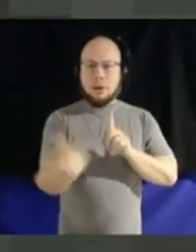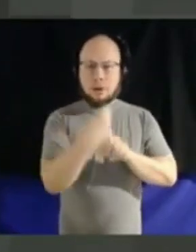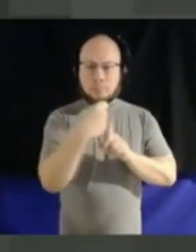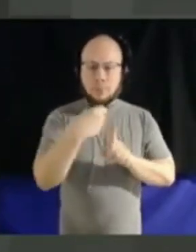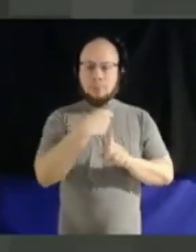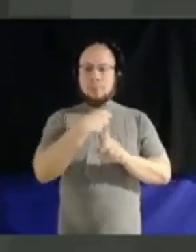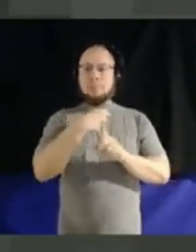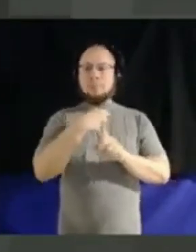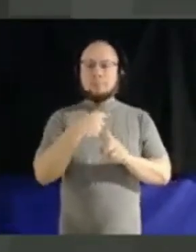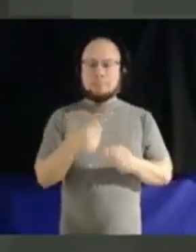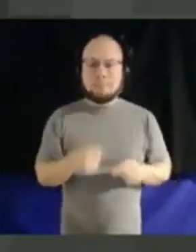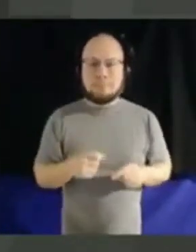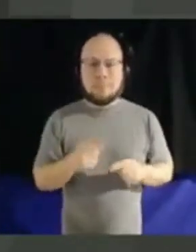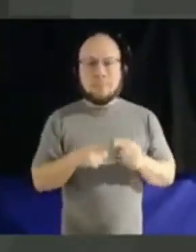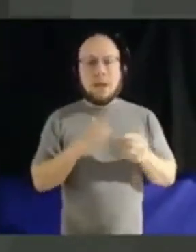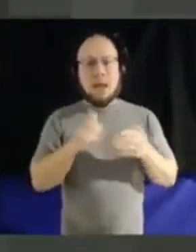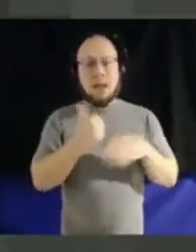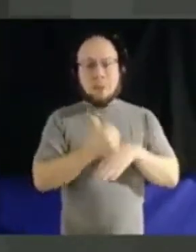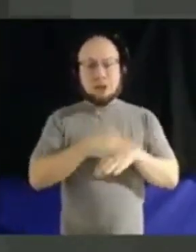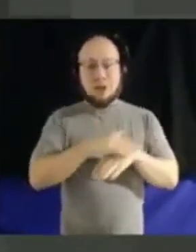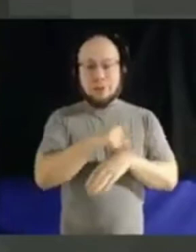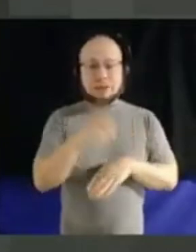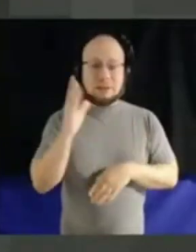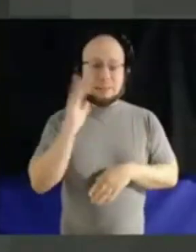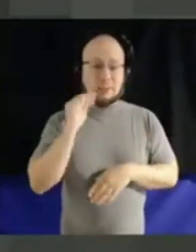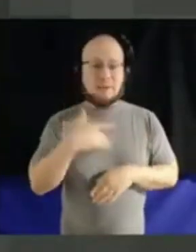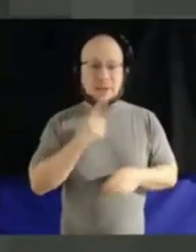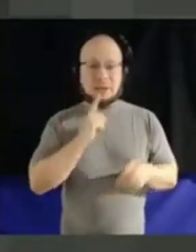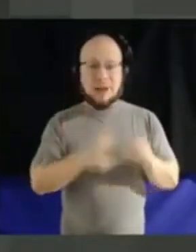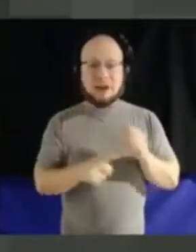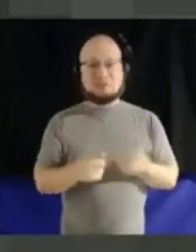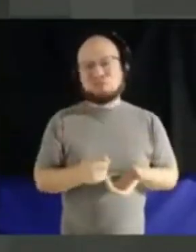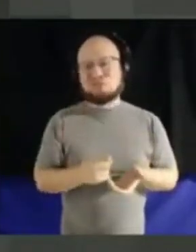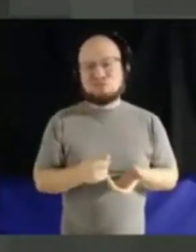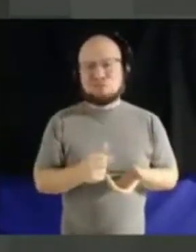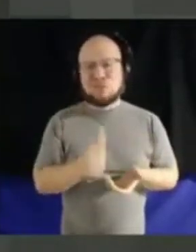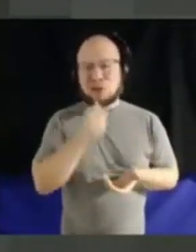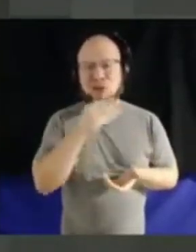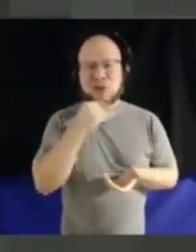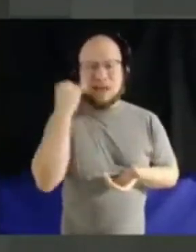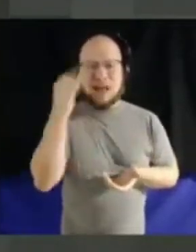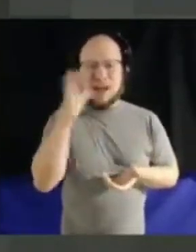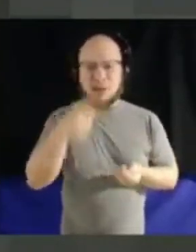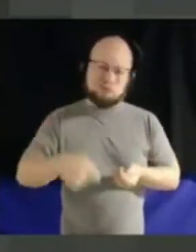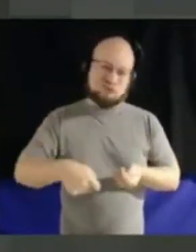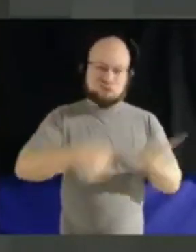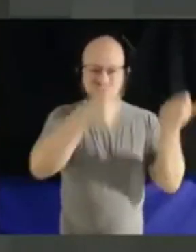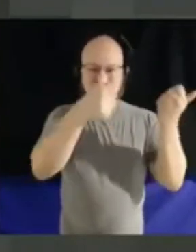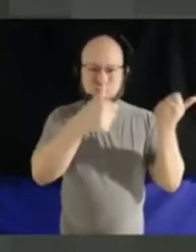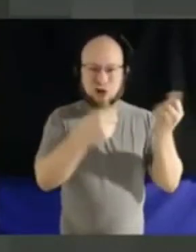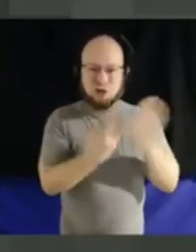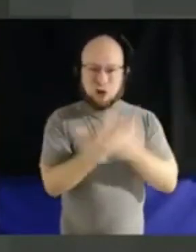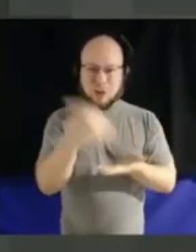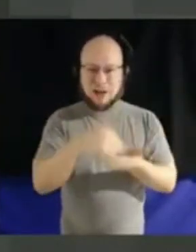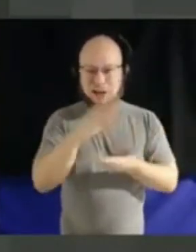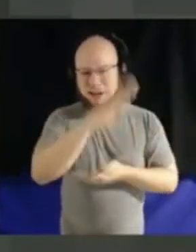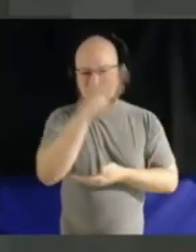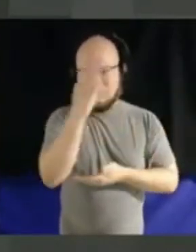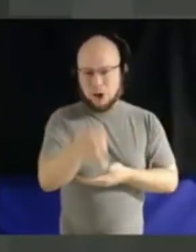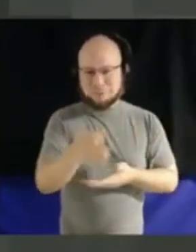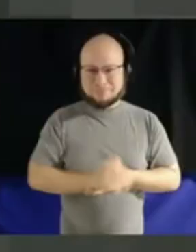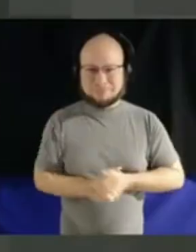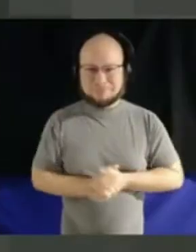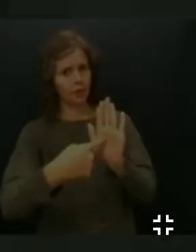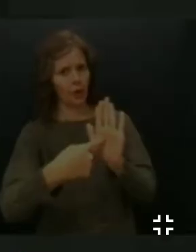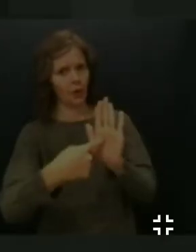of based off all this stuff, I think tomatoes maybe aren't the best idea. So I'm gonna get rid of all my plants and never grow them again. So yeah, I agree with you on